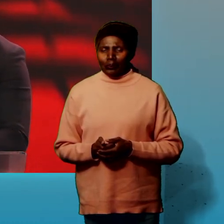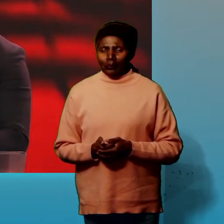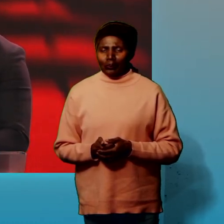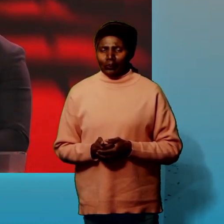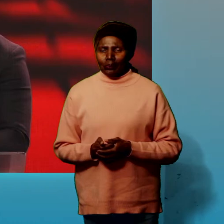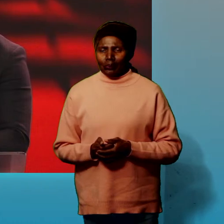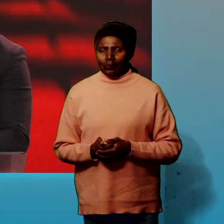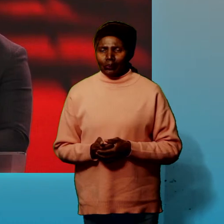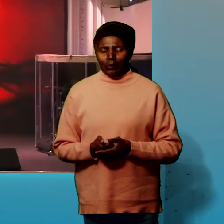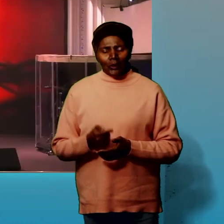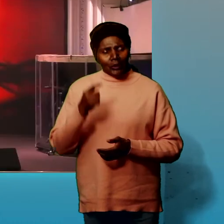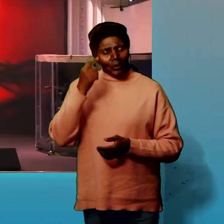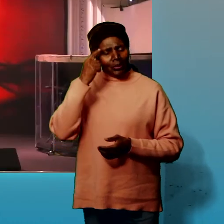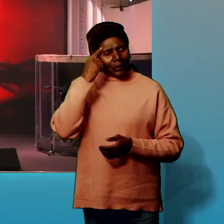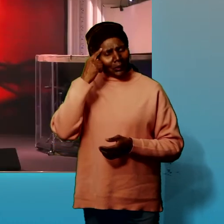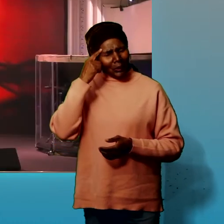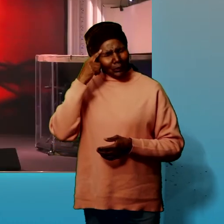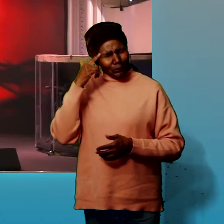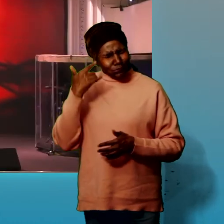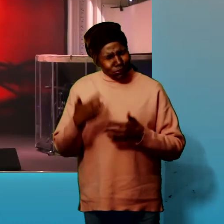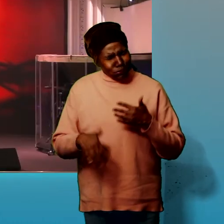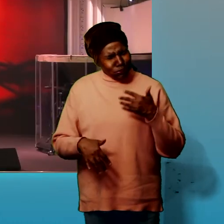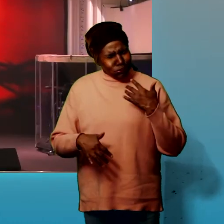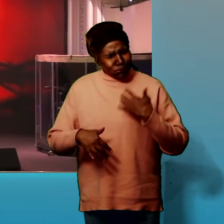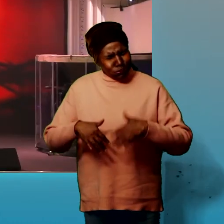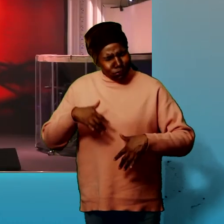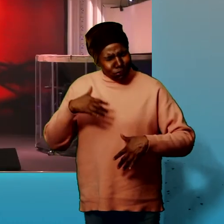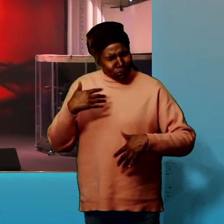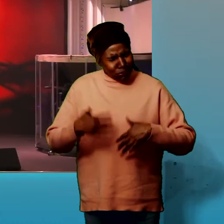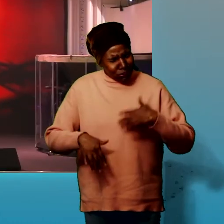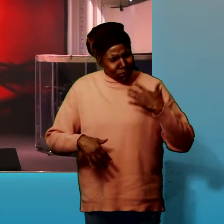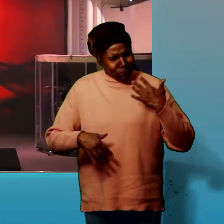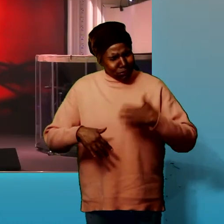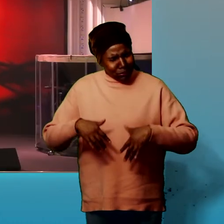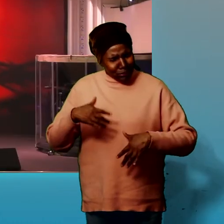think about the agony that Jesus went through,